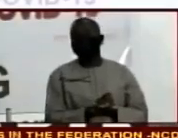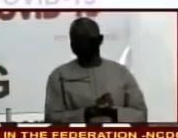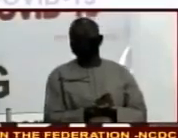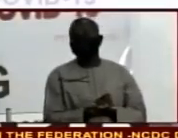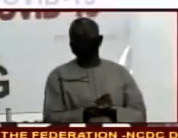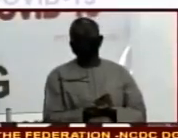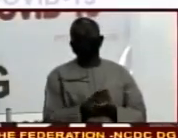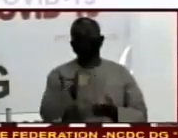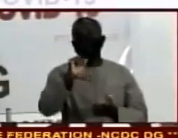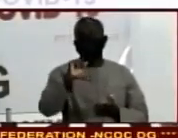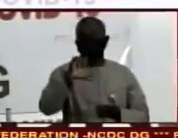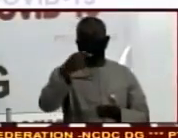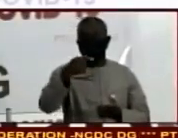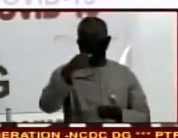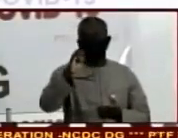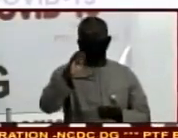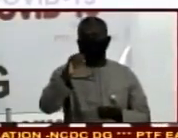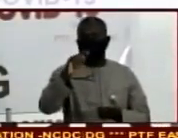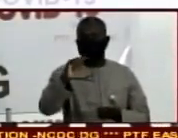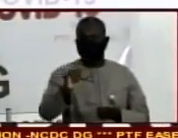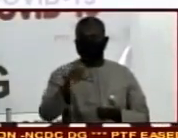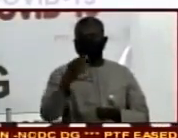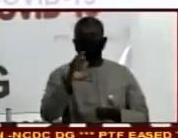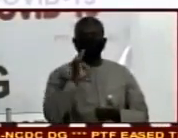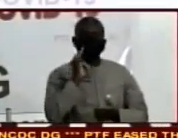Commission in London,